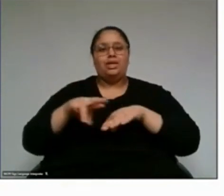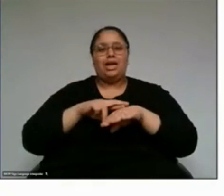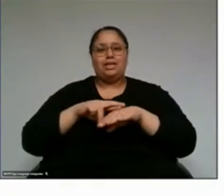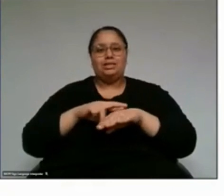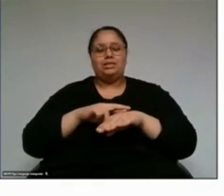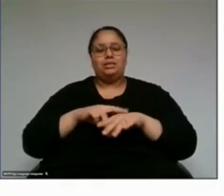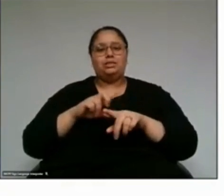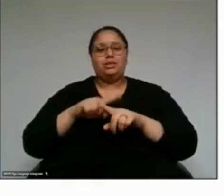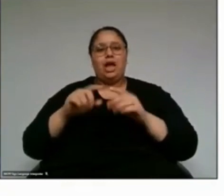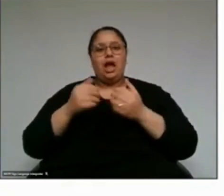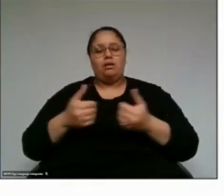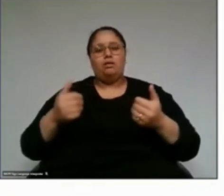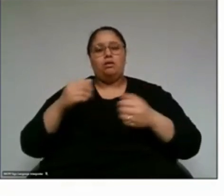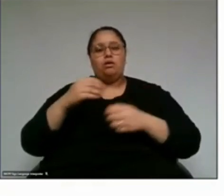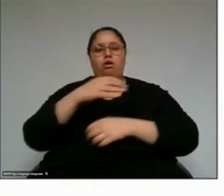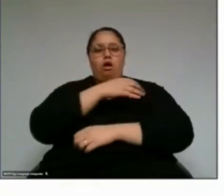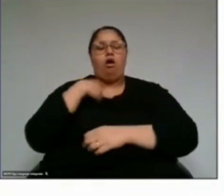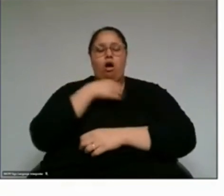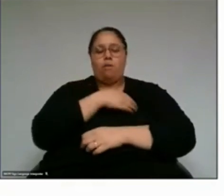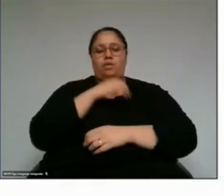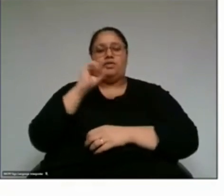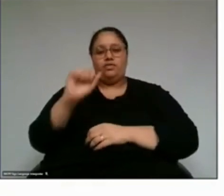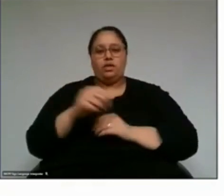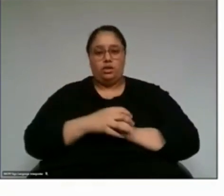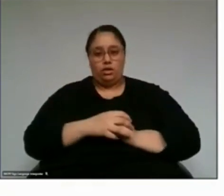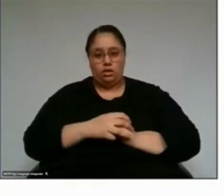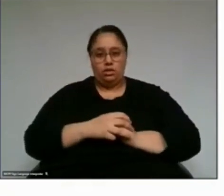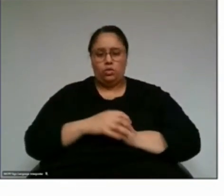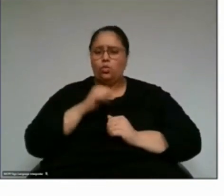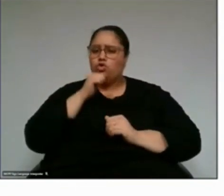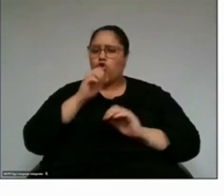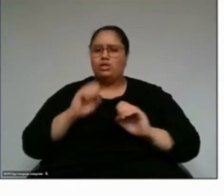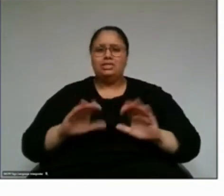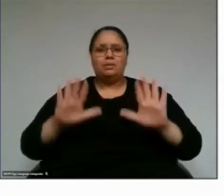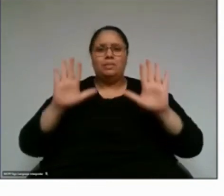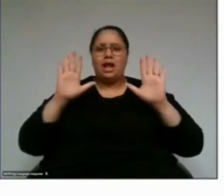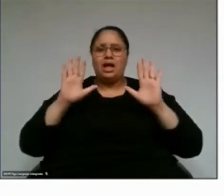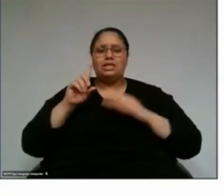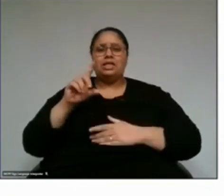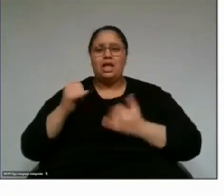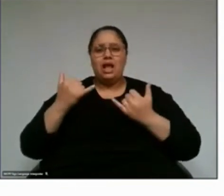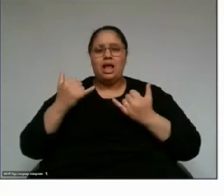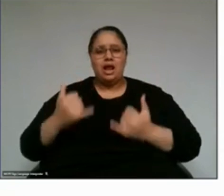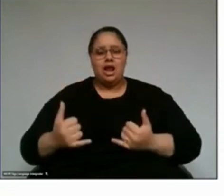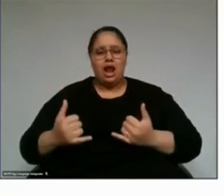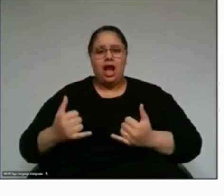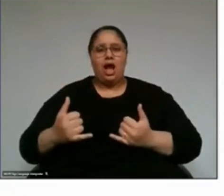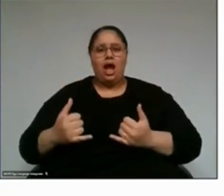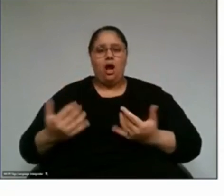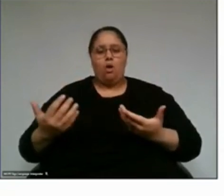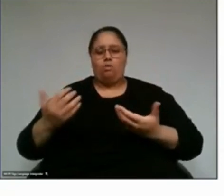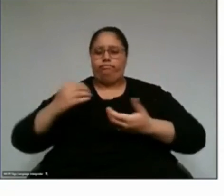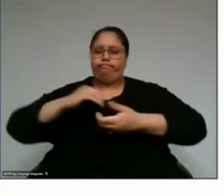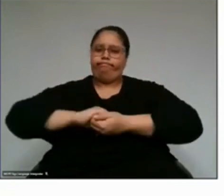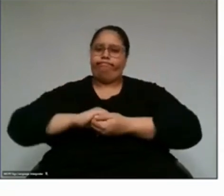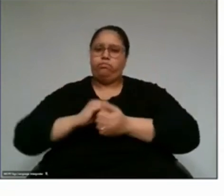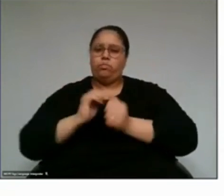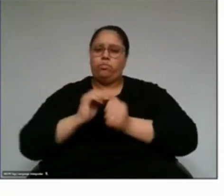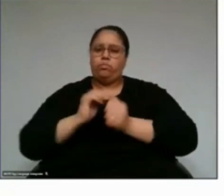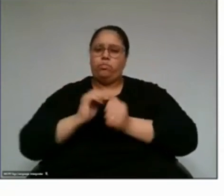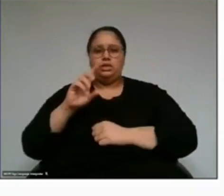and their military. And we are not surprised that the DA is in a moonshot coalition with